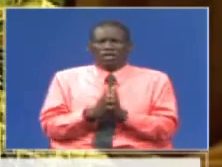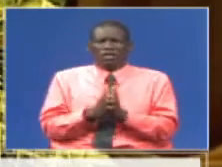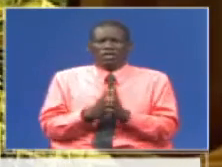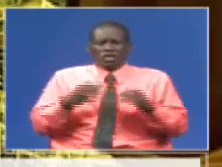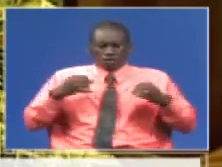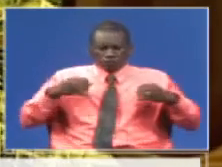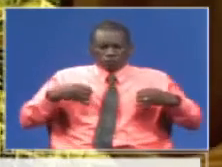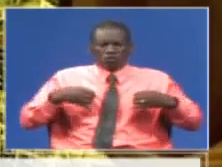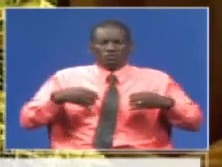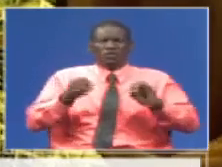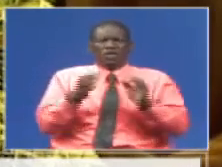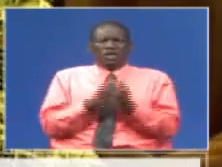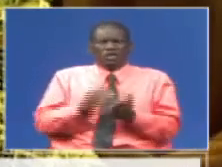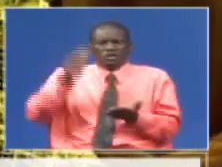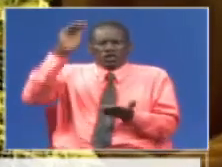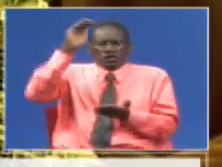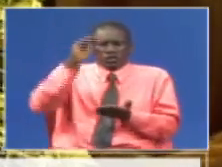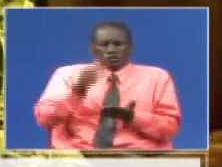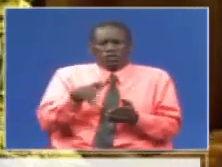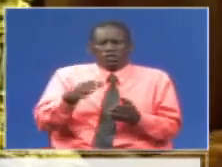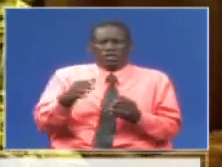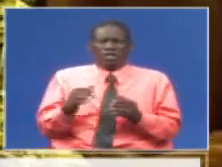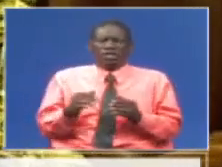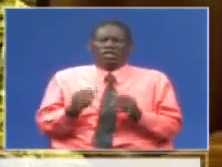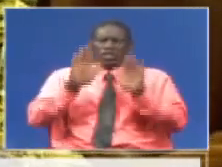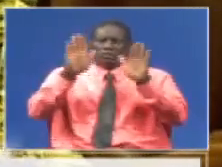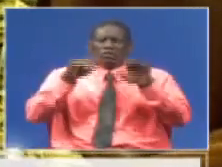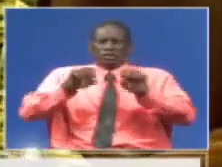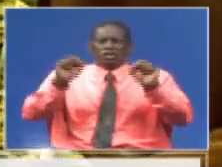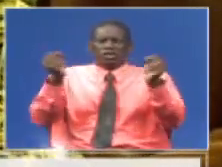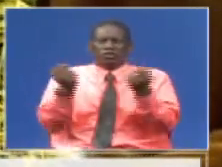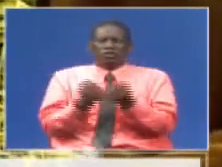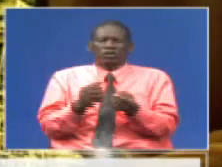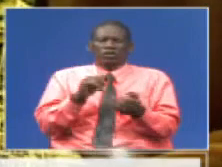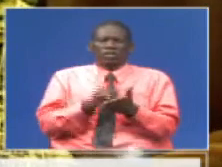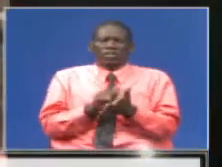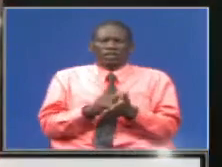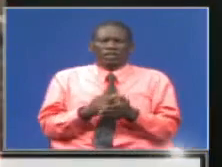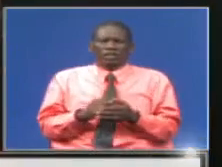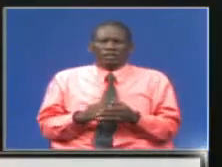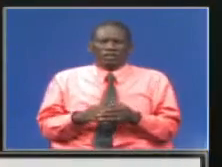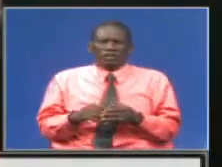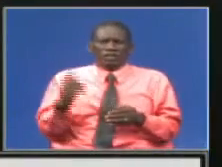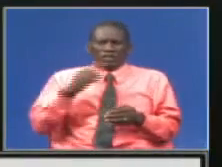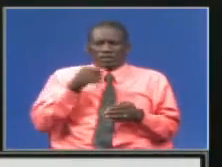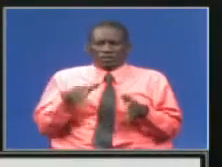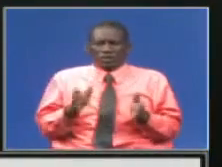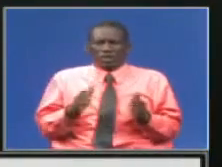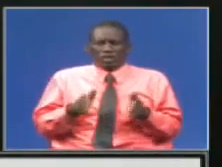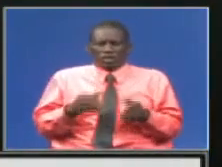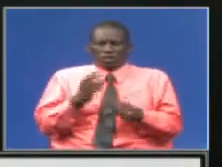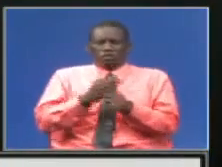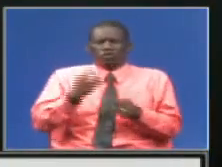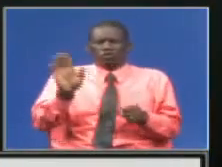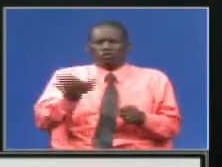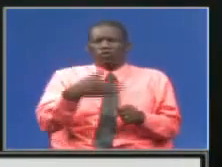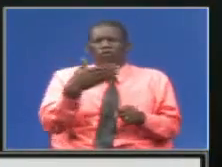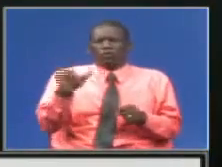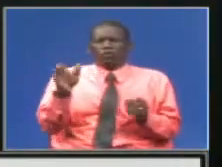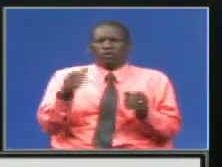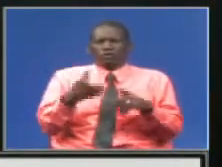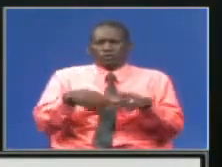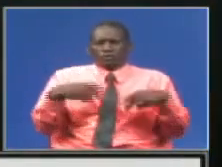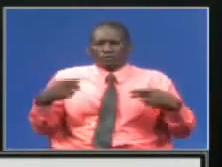try and minimize their relevance in society, that's a slippery slope. the use of music and call-ins from